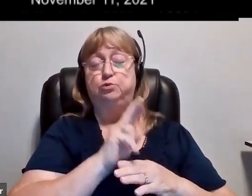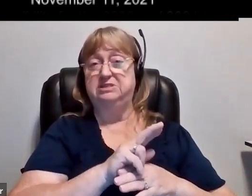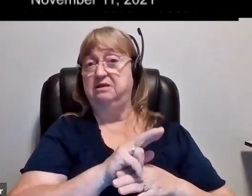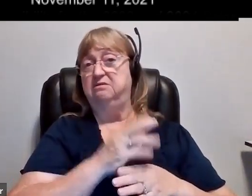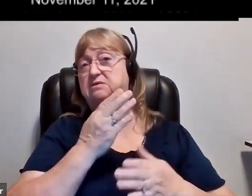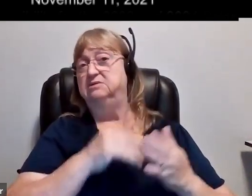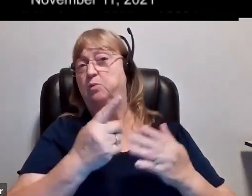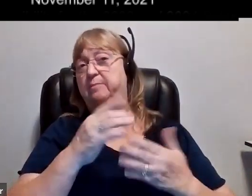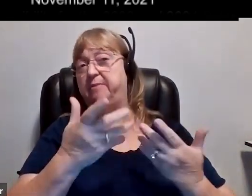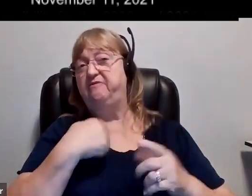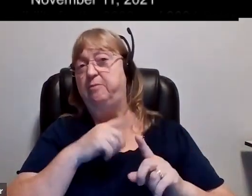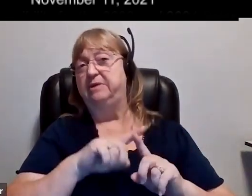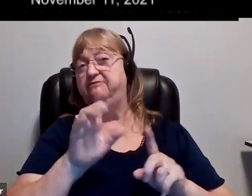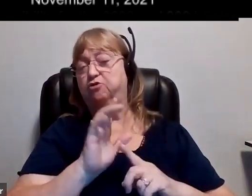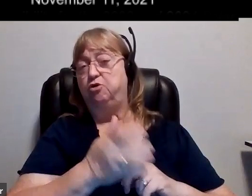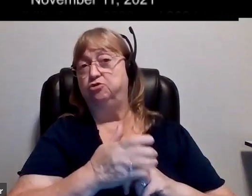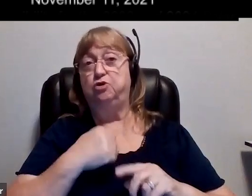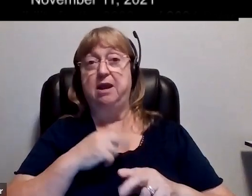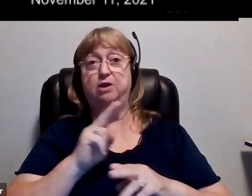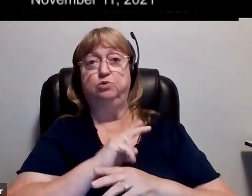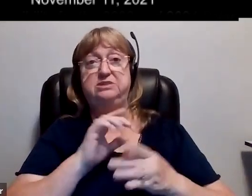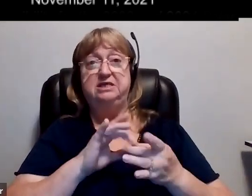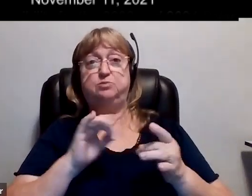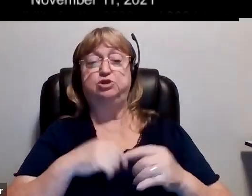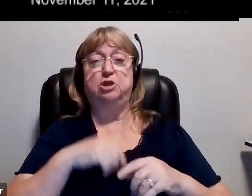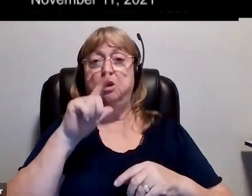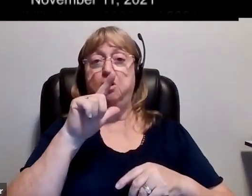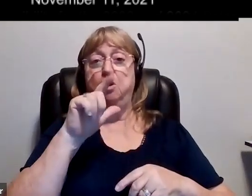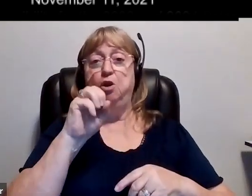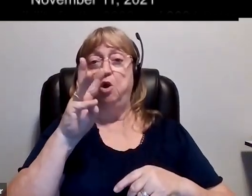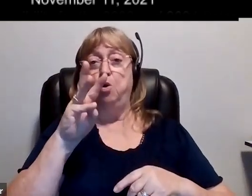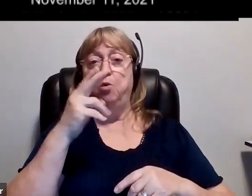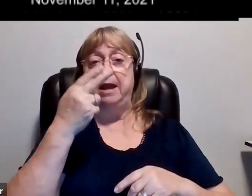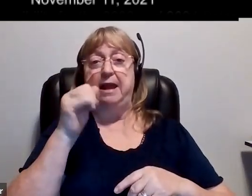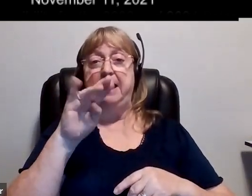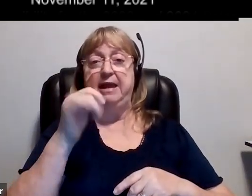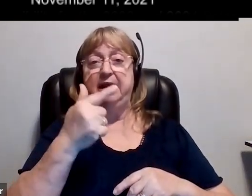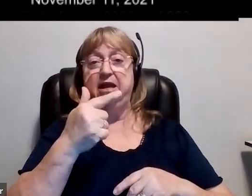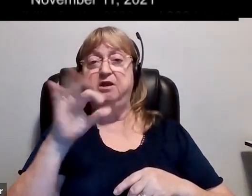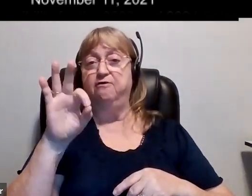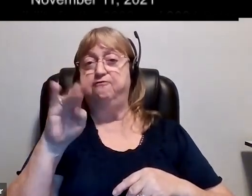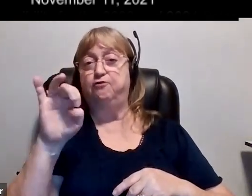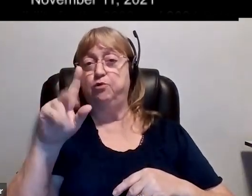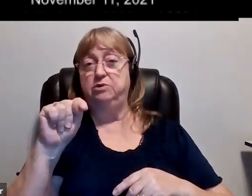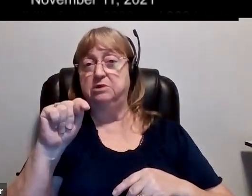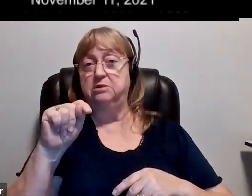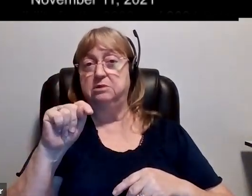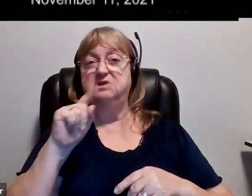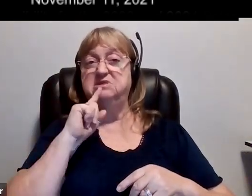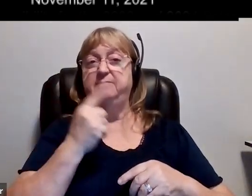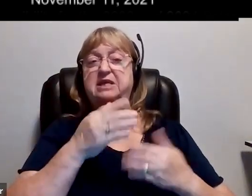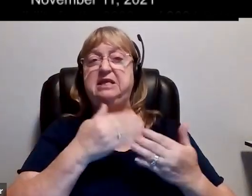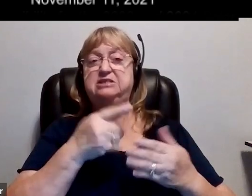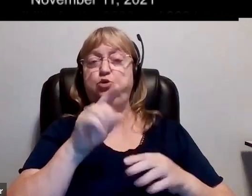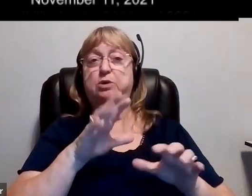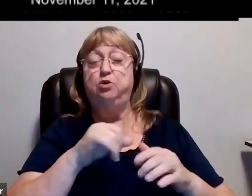from a different culture. I use the expression low-hanging fruit a lot when I'm talking about accessible web design. What's something easy you can do? The first time